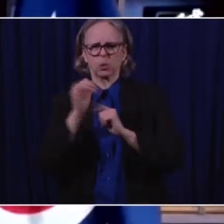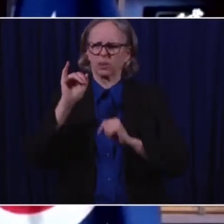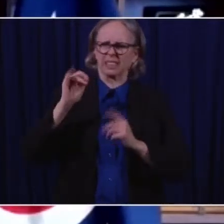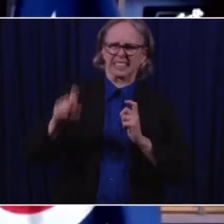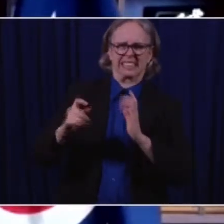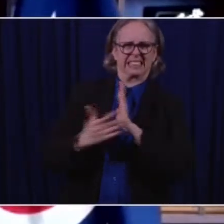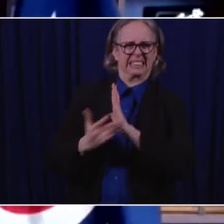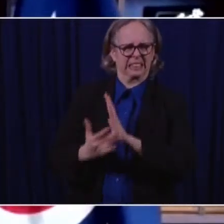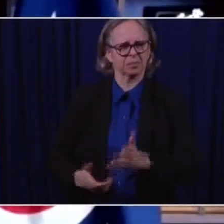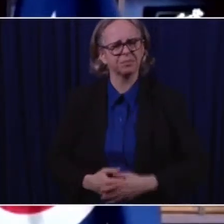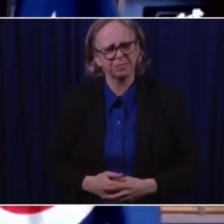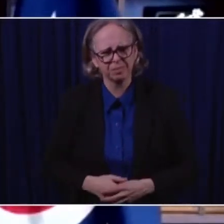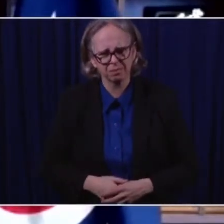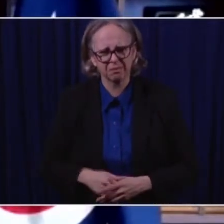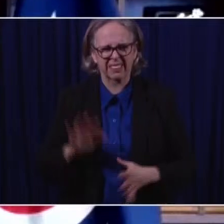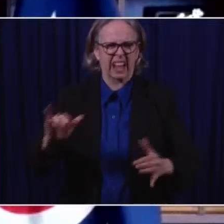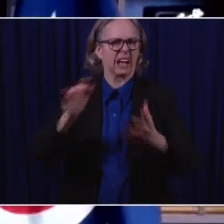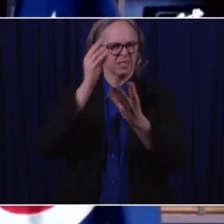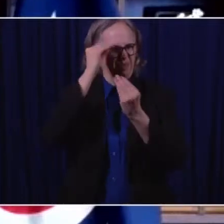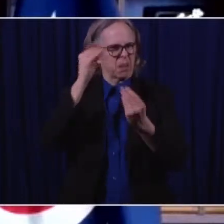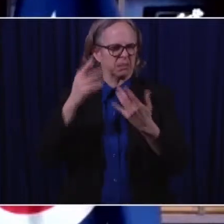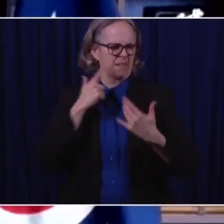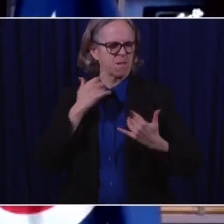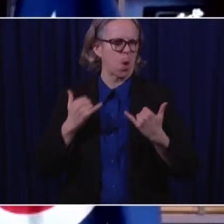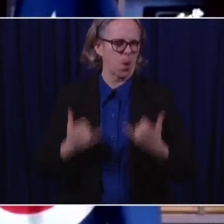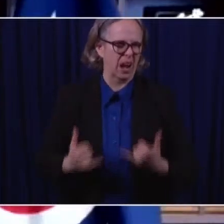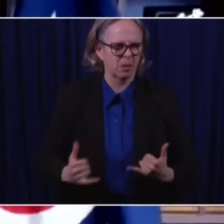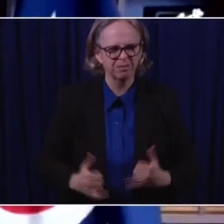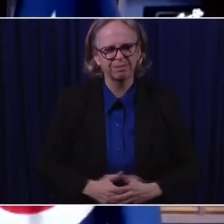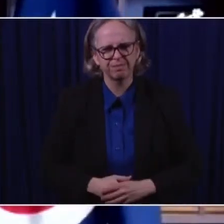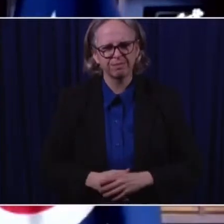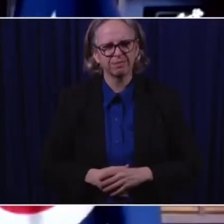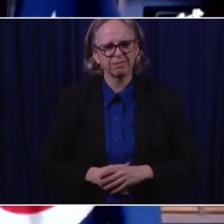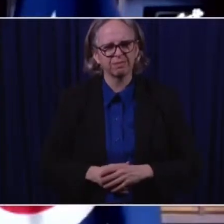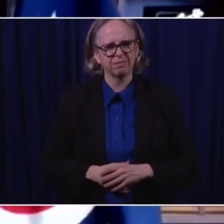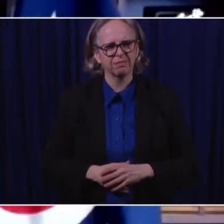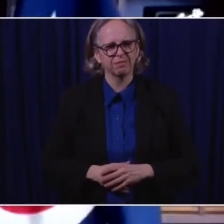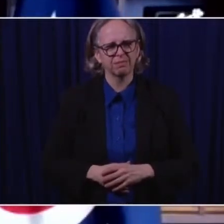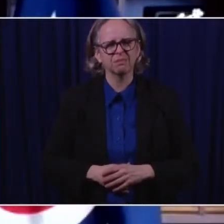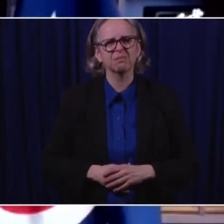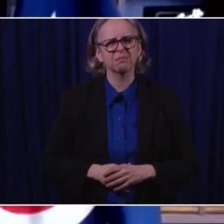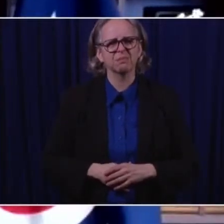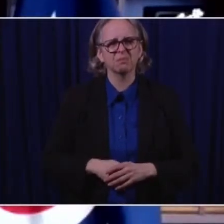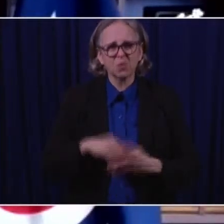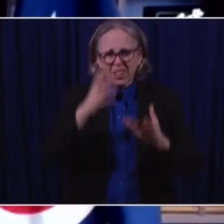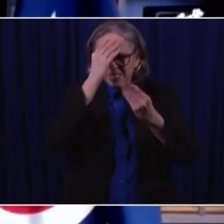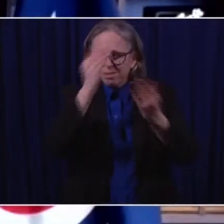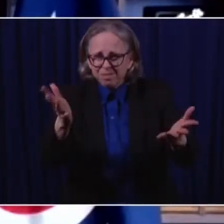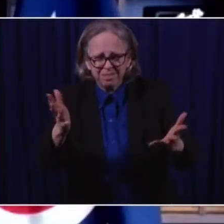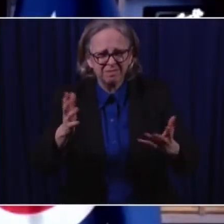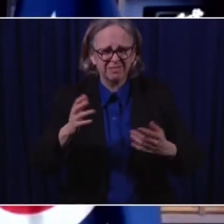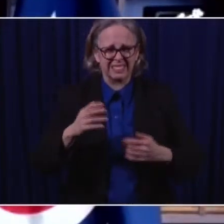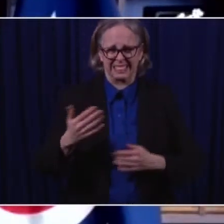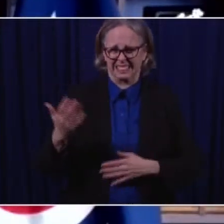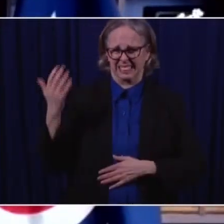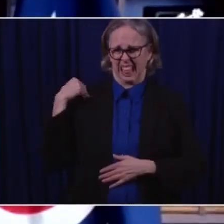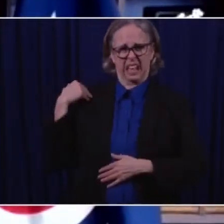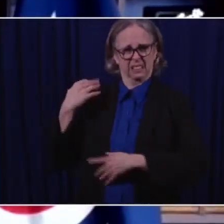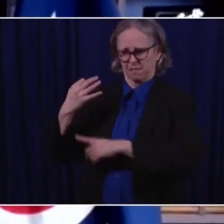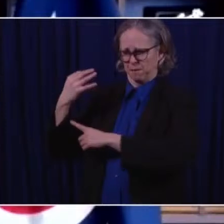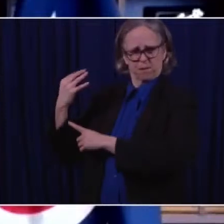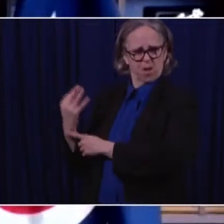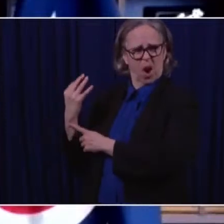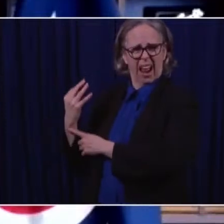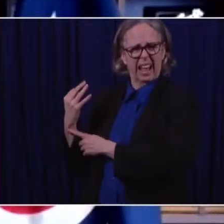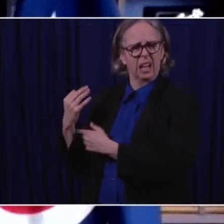on what we're doing. I would also say it's worth noting that since last Friday, because the team has been working